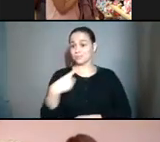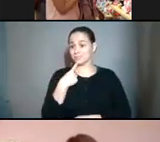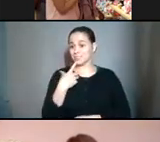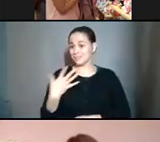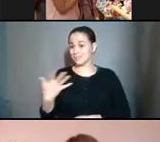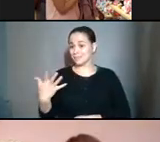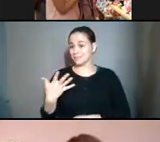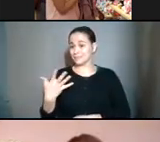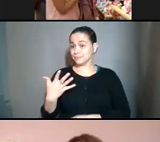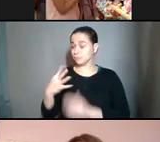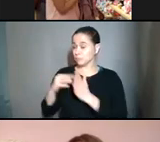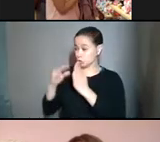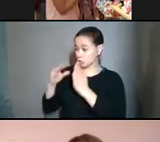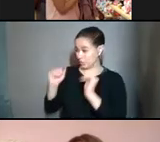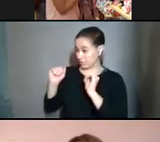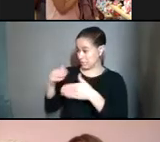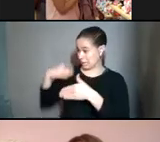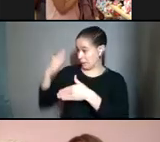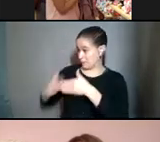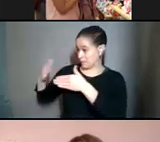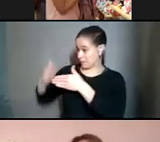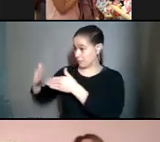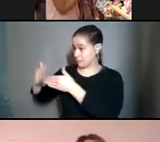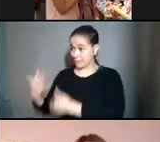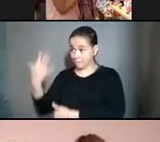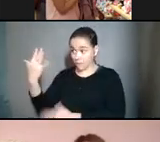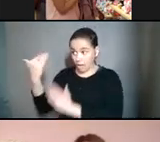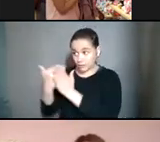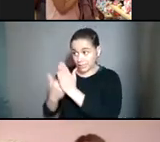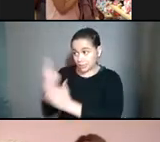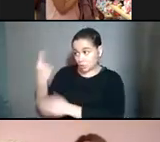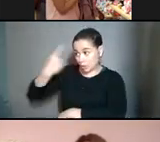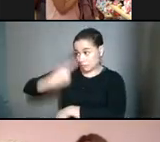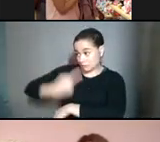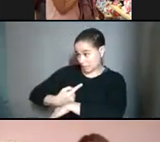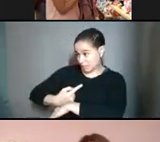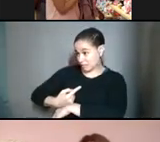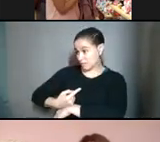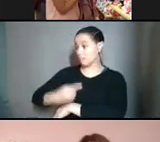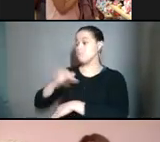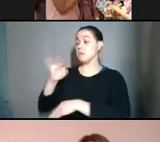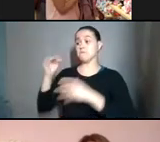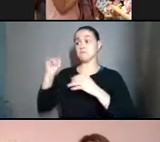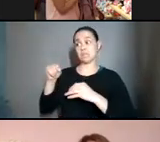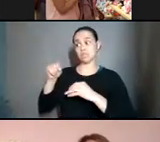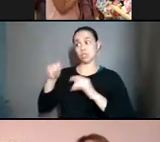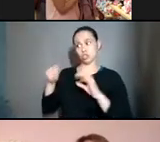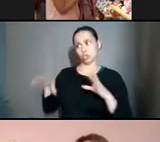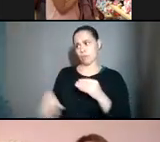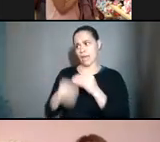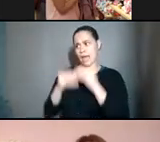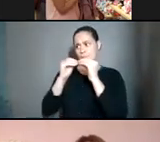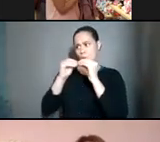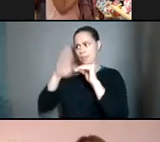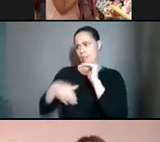students complete all 5 lessons in one day? Should they do more than 5 in a week?